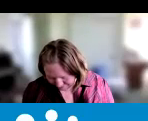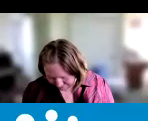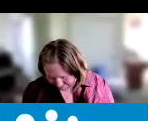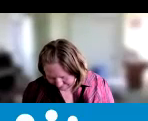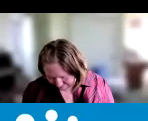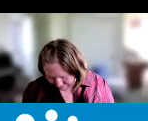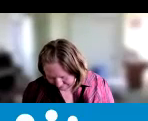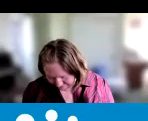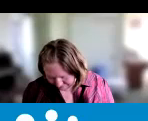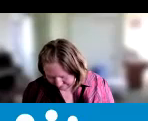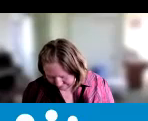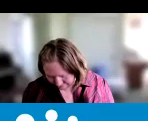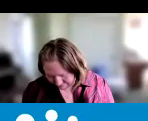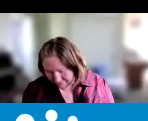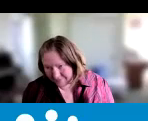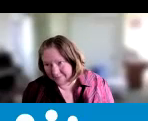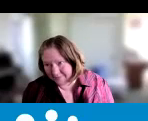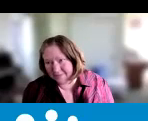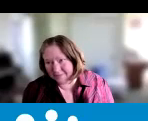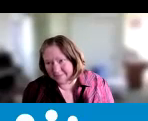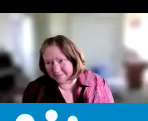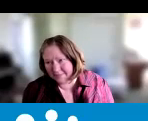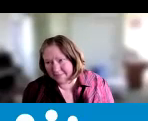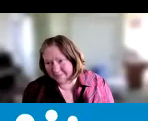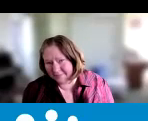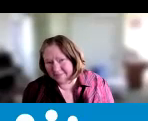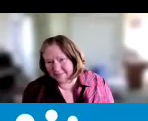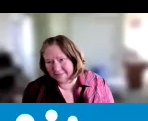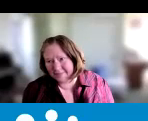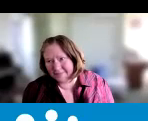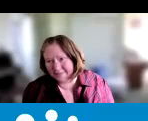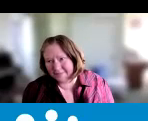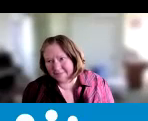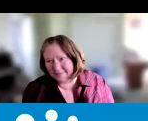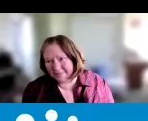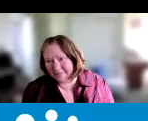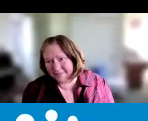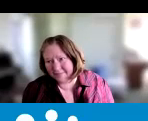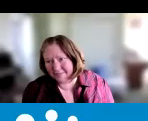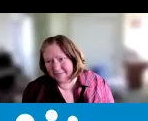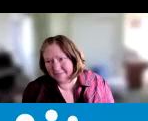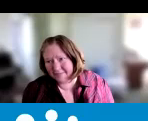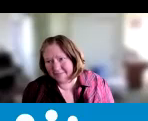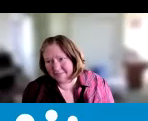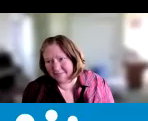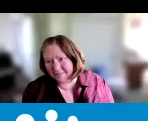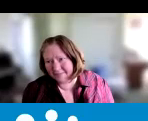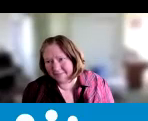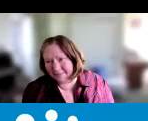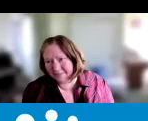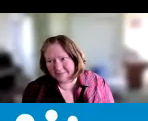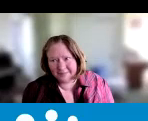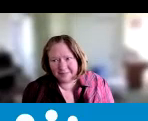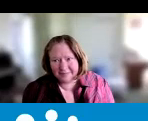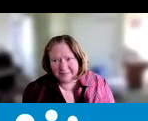to have those conversations with school districts and whatever partners that make sense to bring it together to, like, it's whether